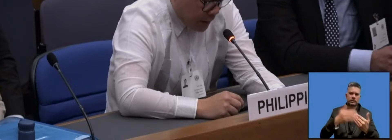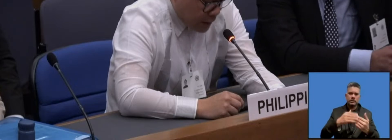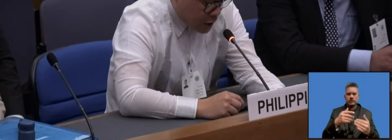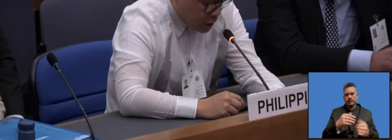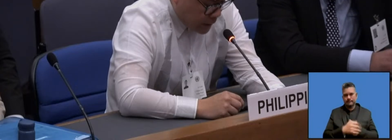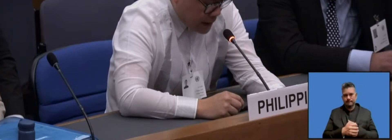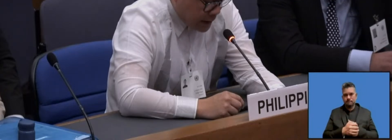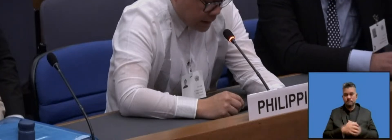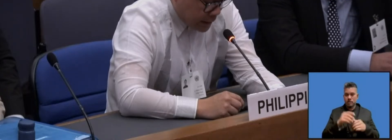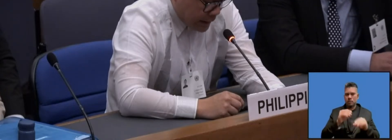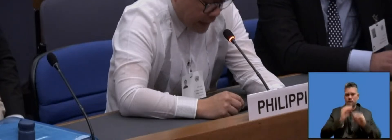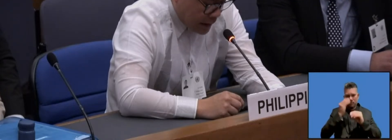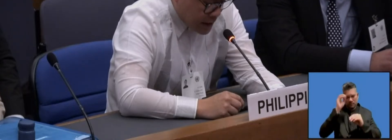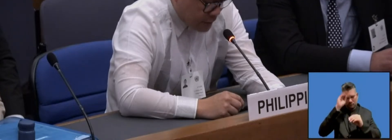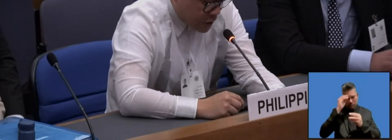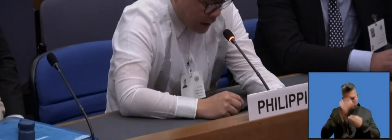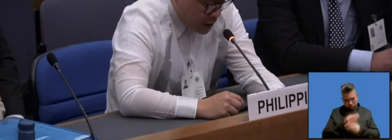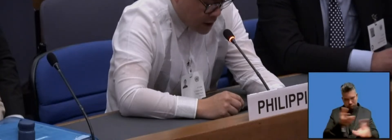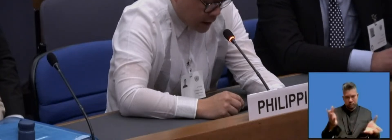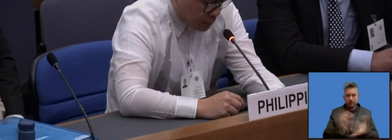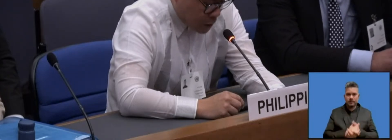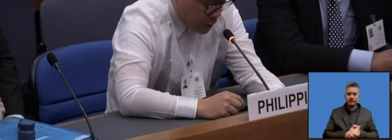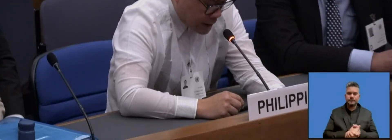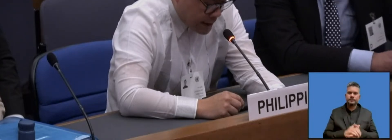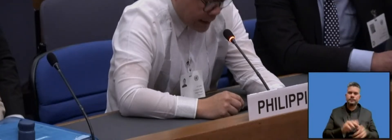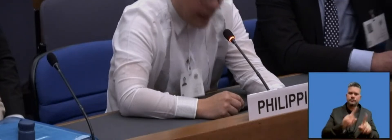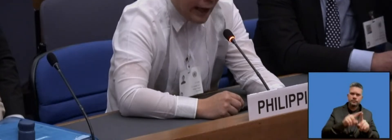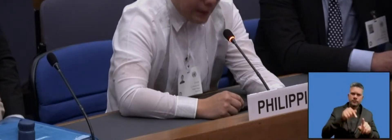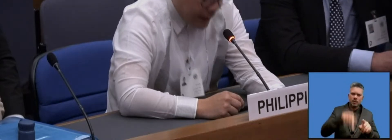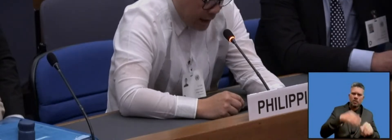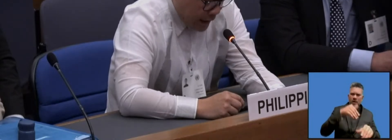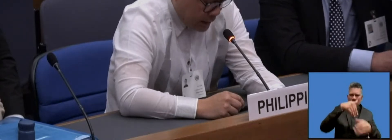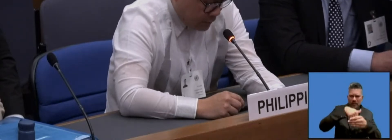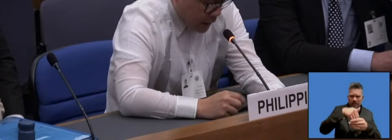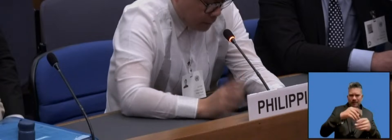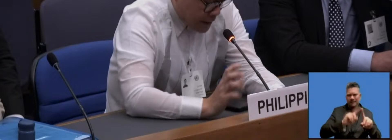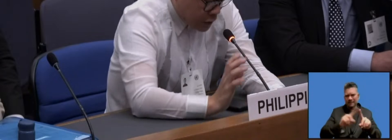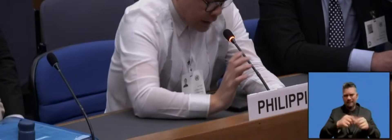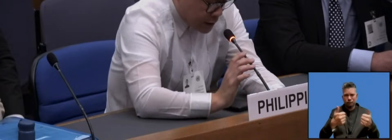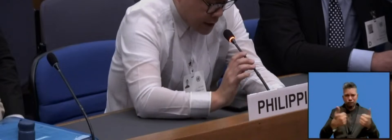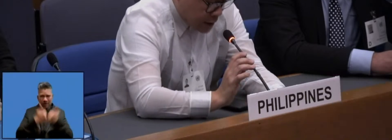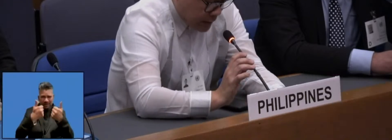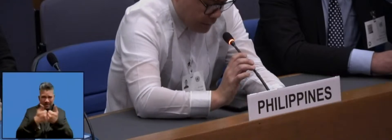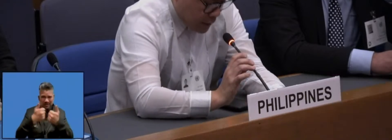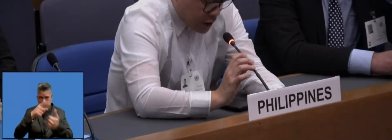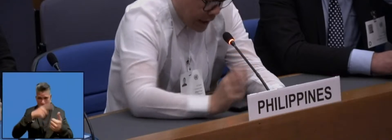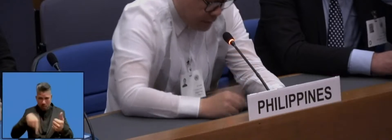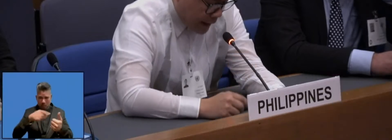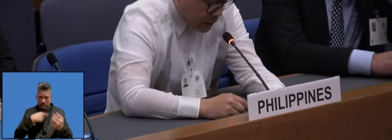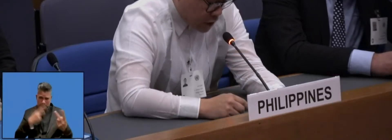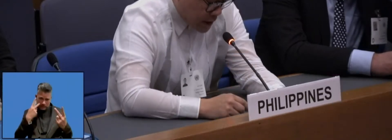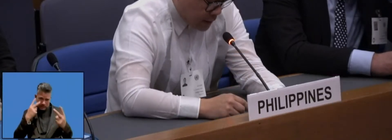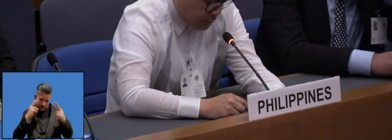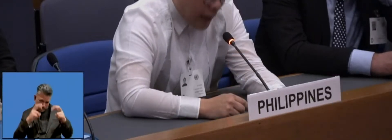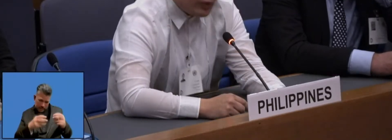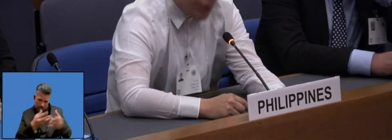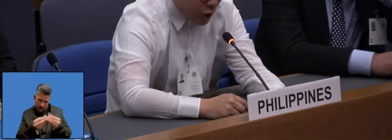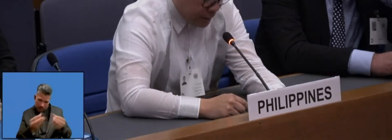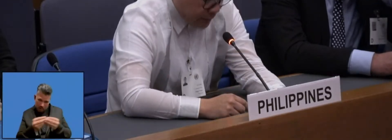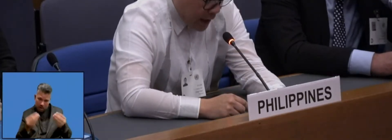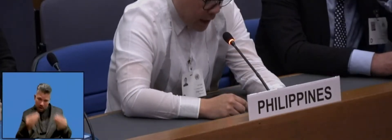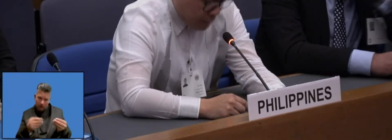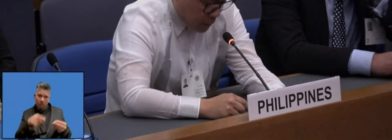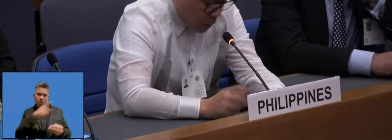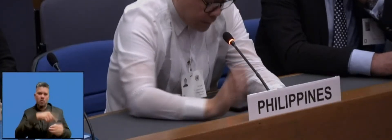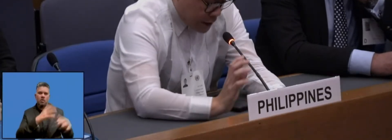diagnostic of migration trends and detailed analysis of challenges and opportunities can aid in developing strategies to leverage the advantages of